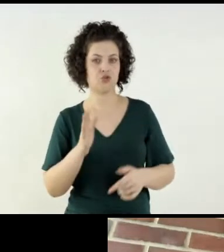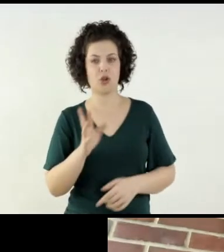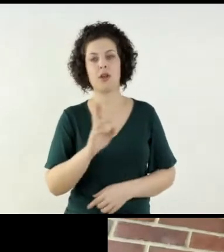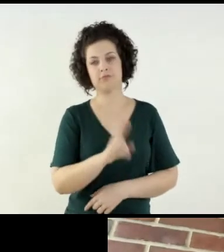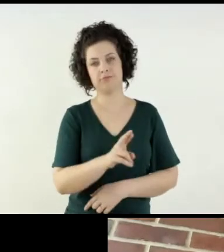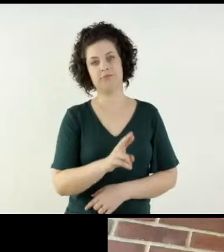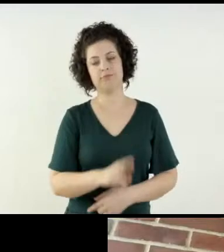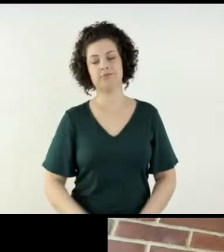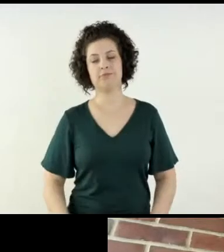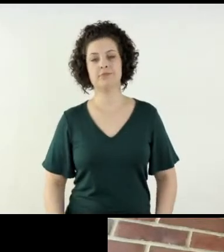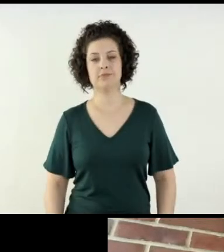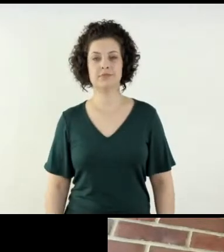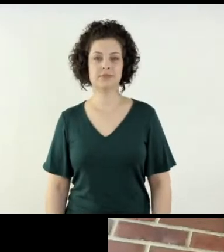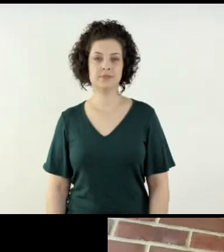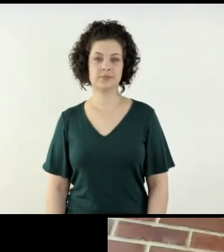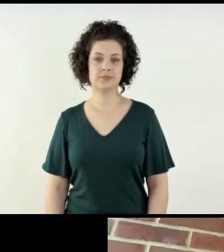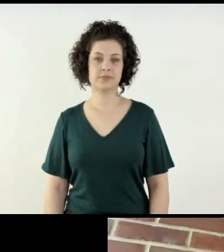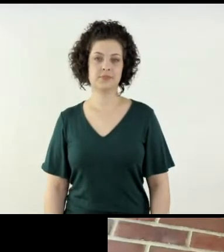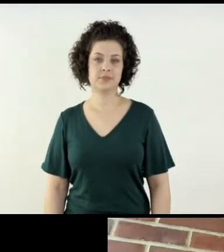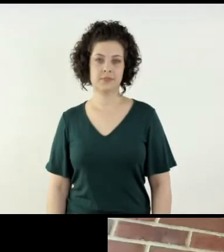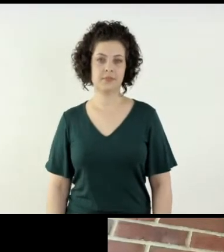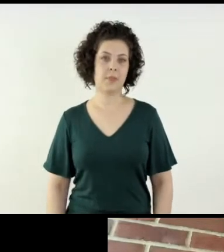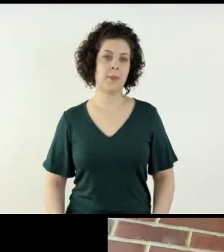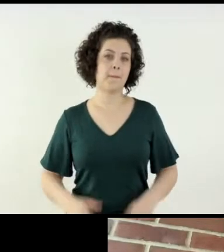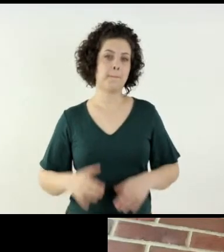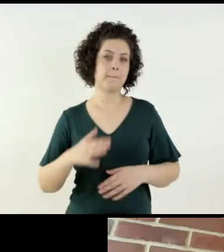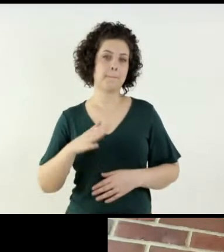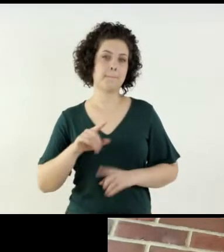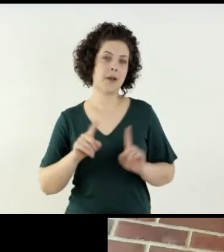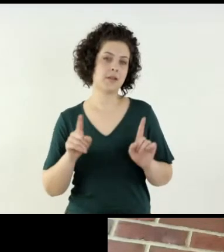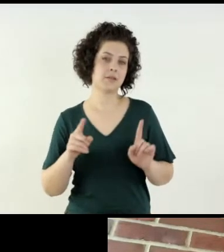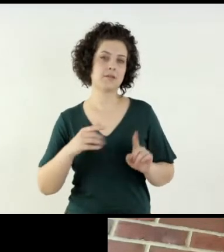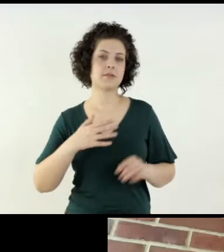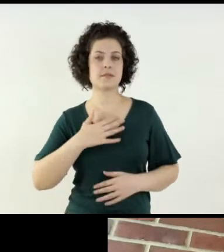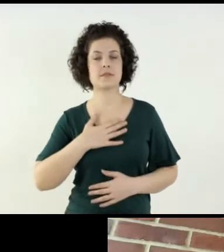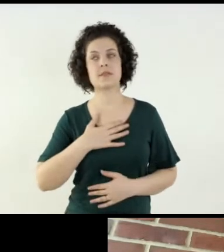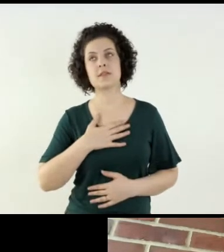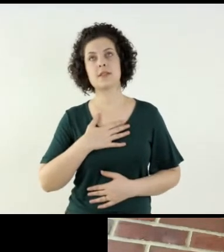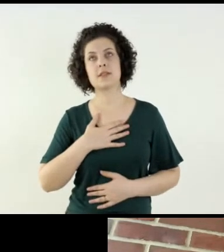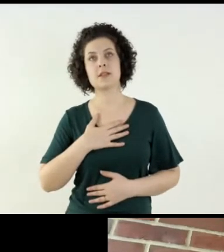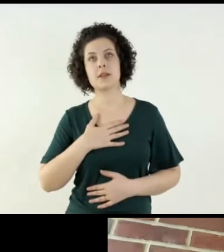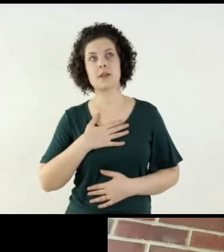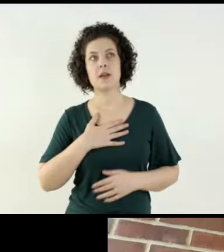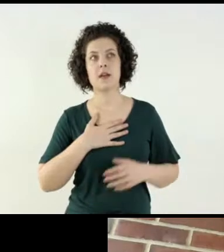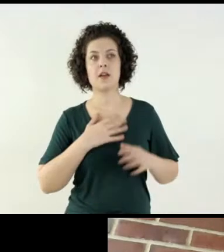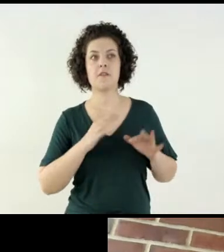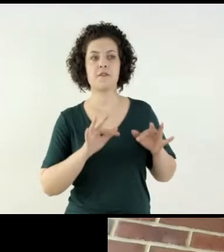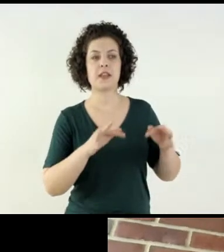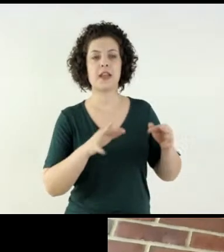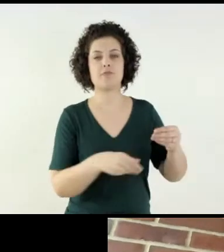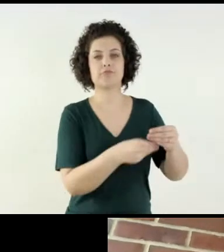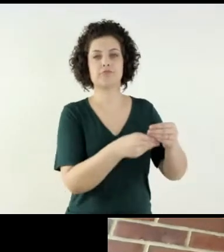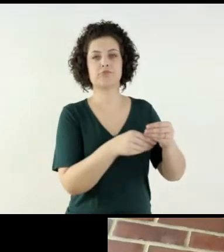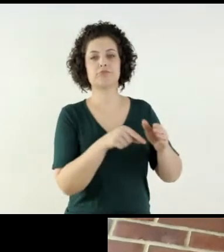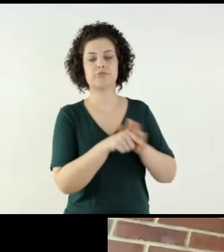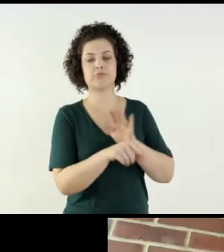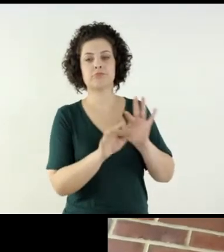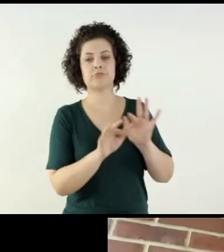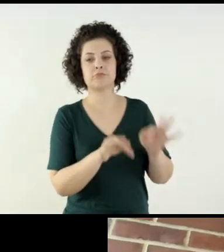But this brings me perhaps to a final question, and it has to do